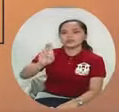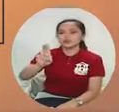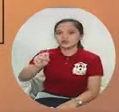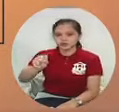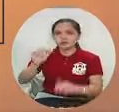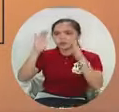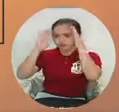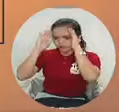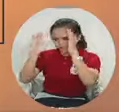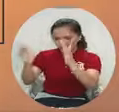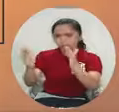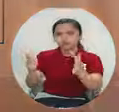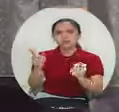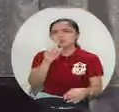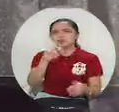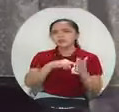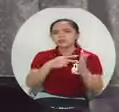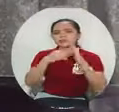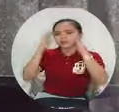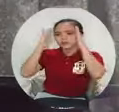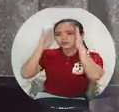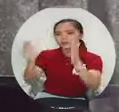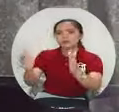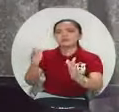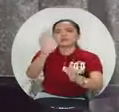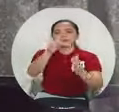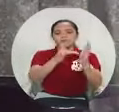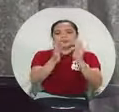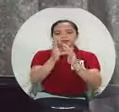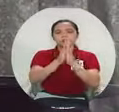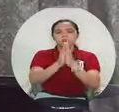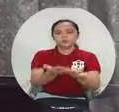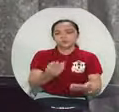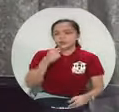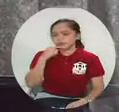be more focused. In